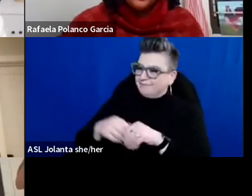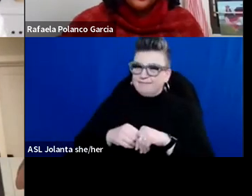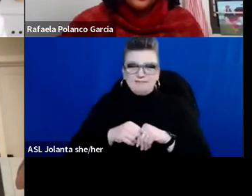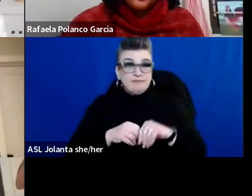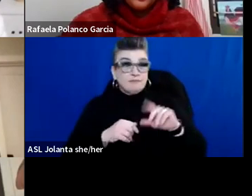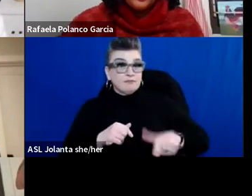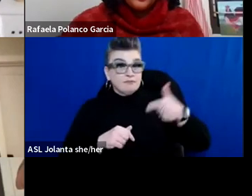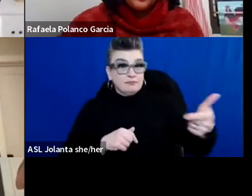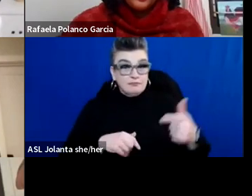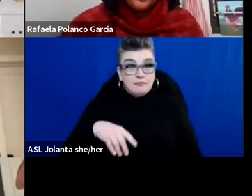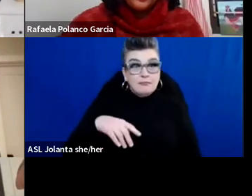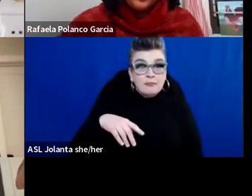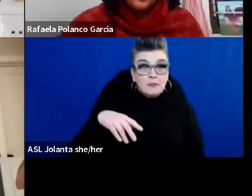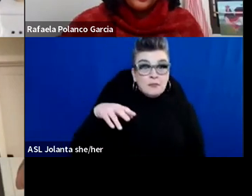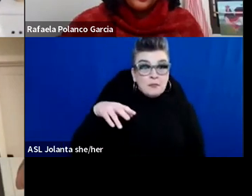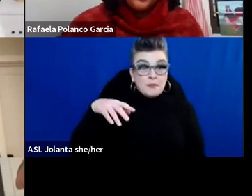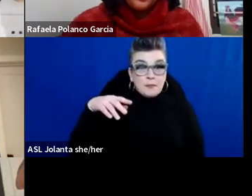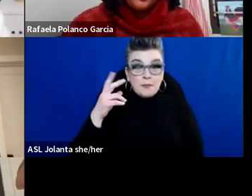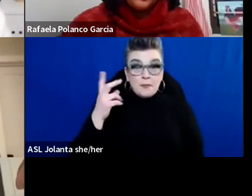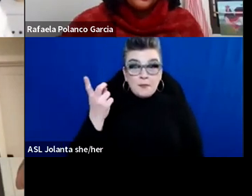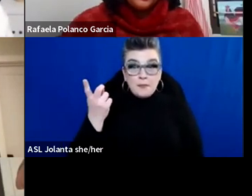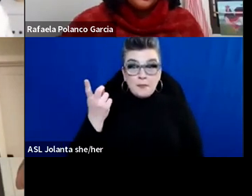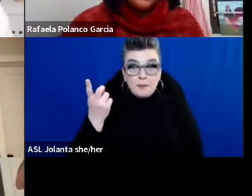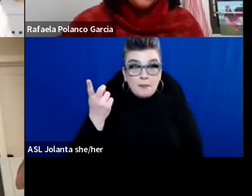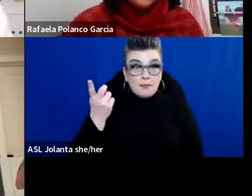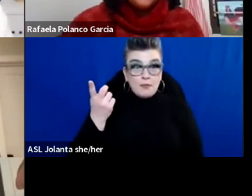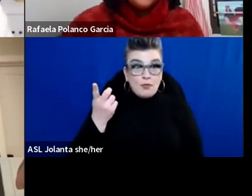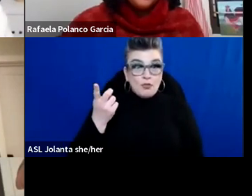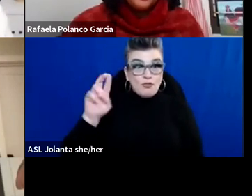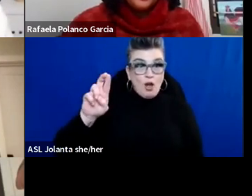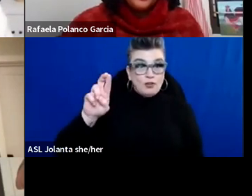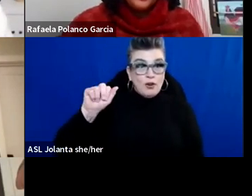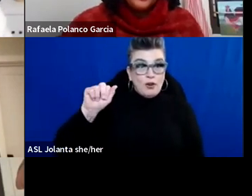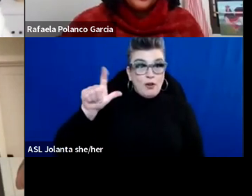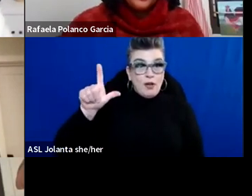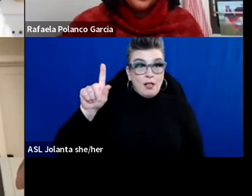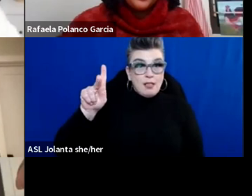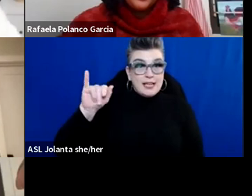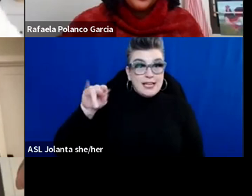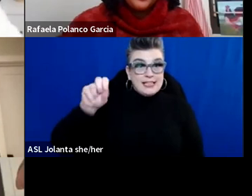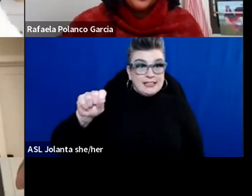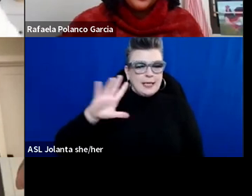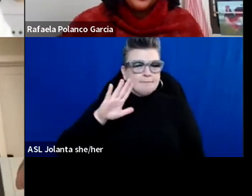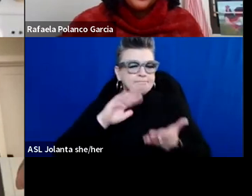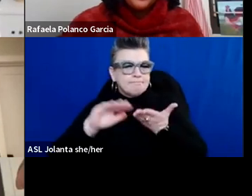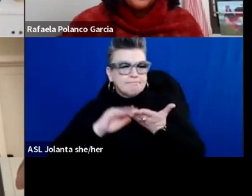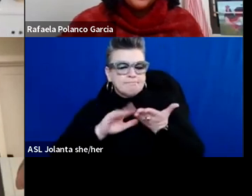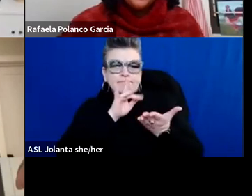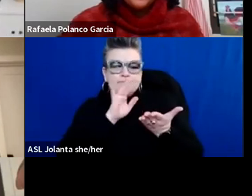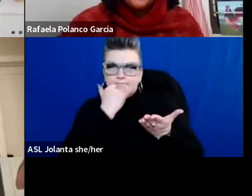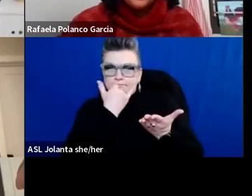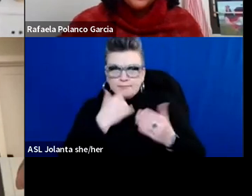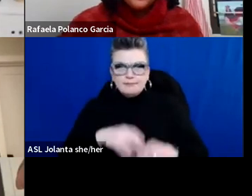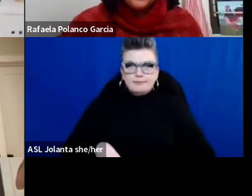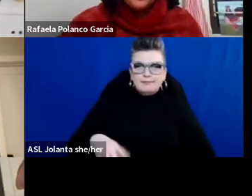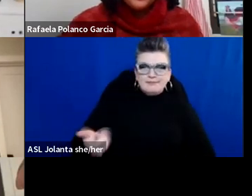doctor atkins alkin sorry i'll send your name i just want to uh to welcome you um as